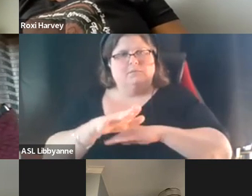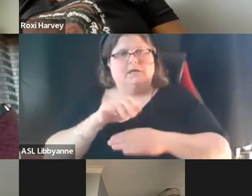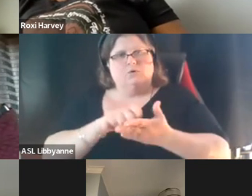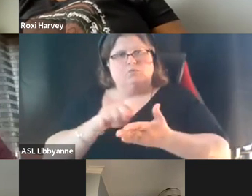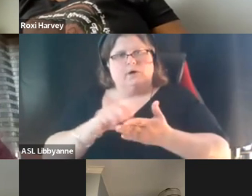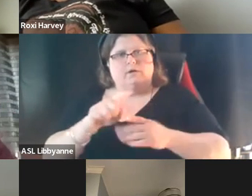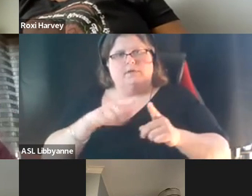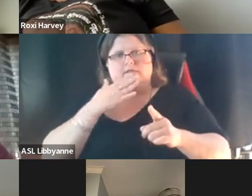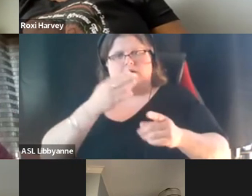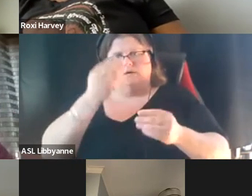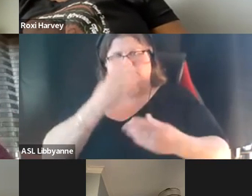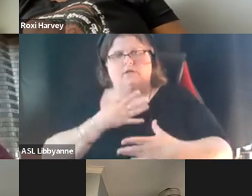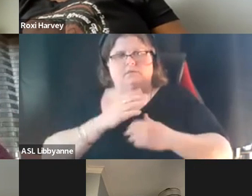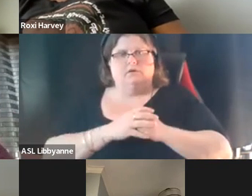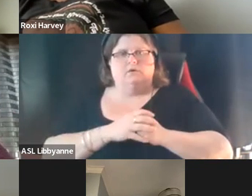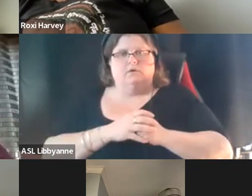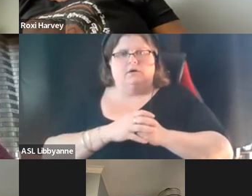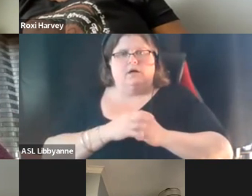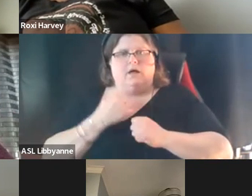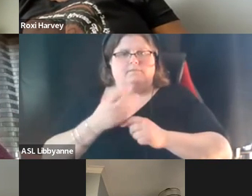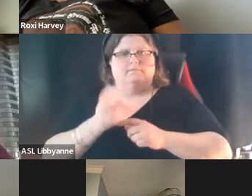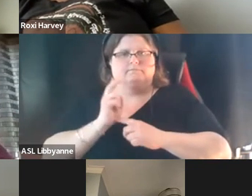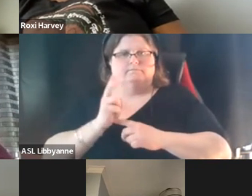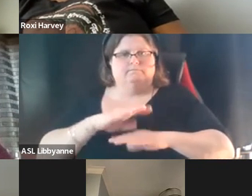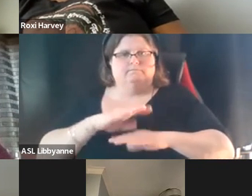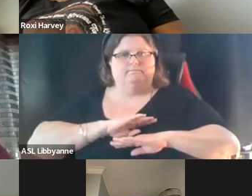for letting me know that I'm at my 2 minutes.